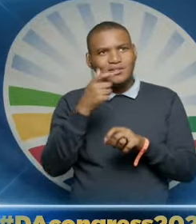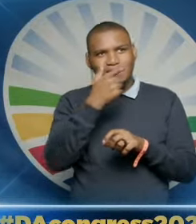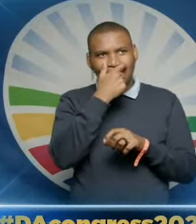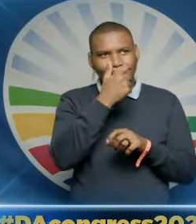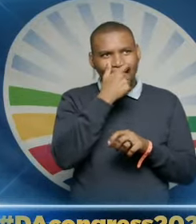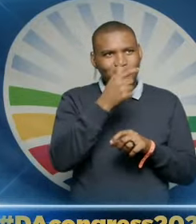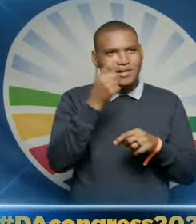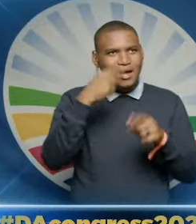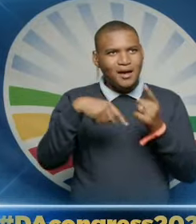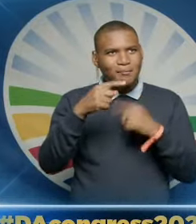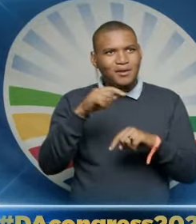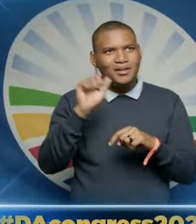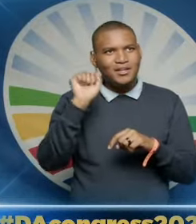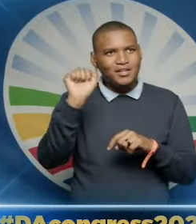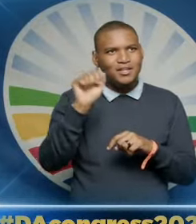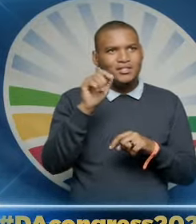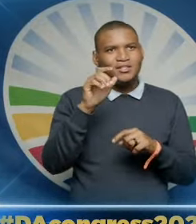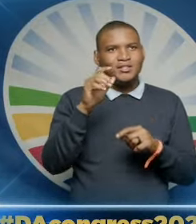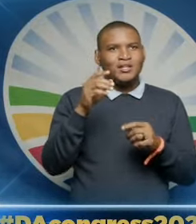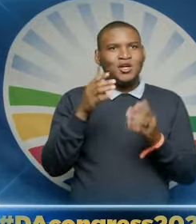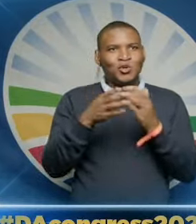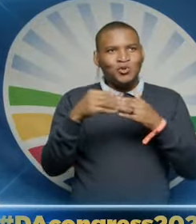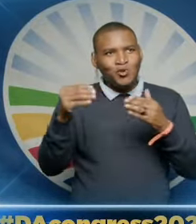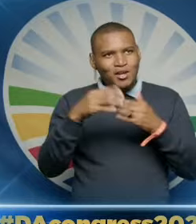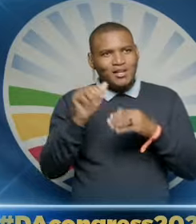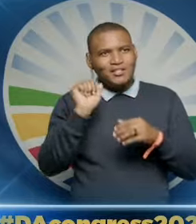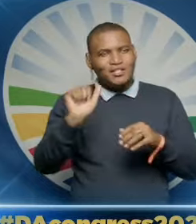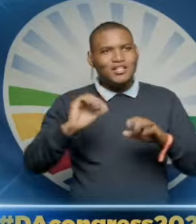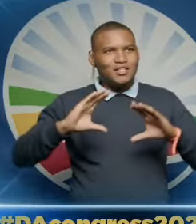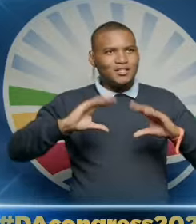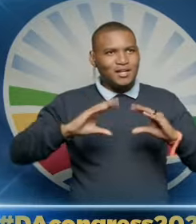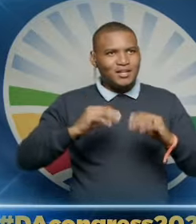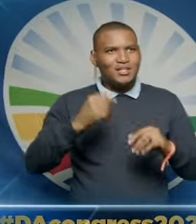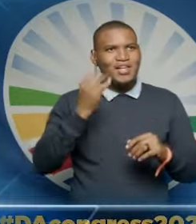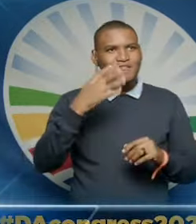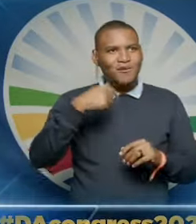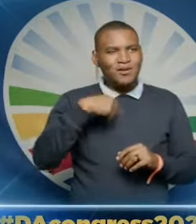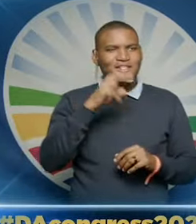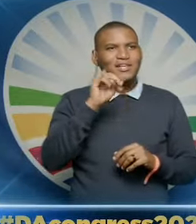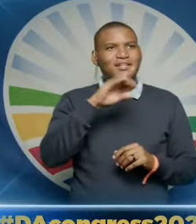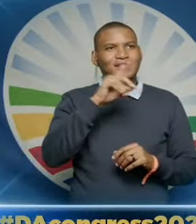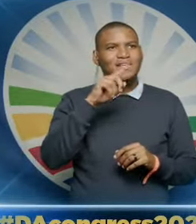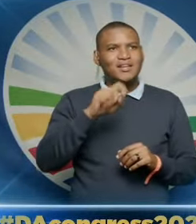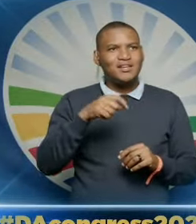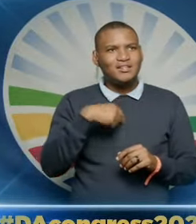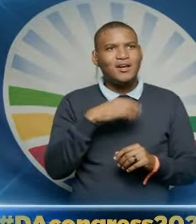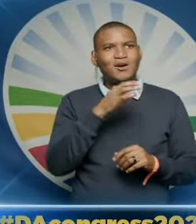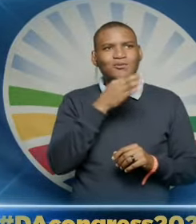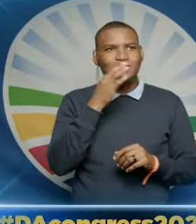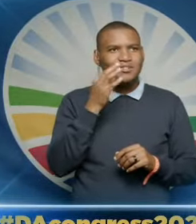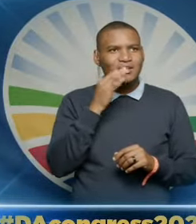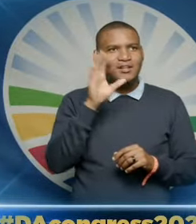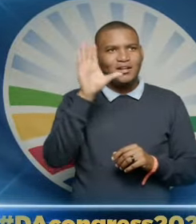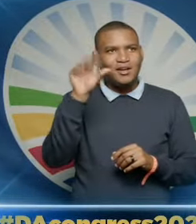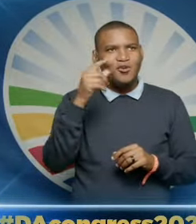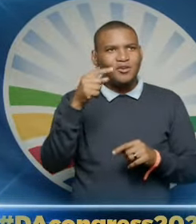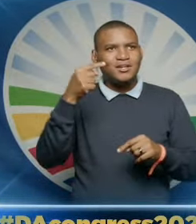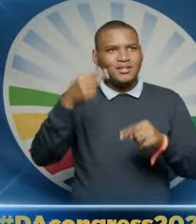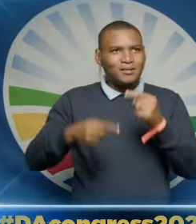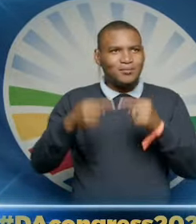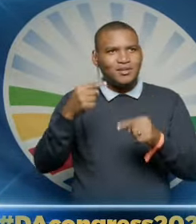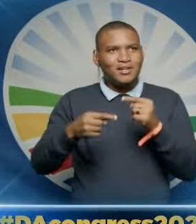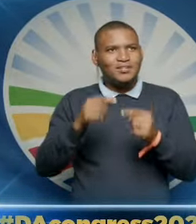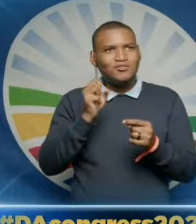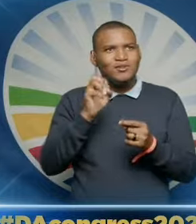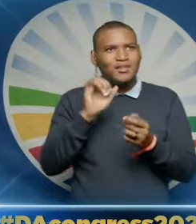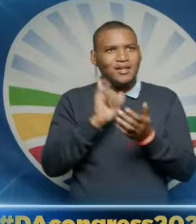Ramaphosa about his dollars in his couch. And if I was NDZ, I would have certainly insisted on a debate, Greg,